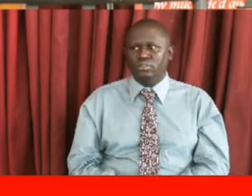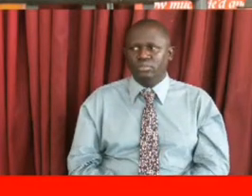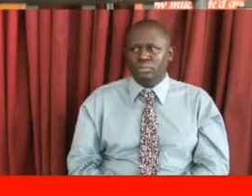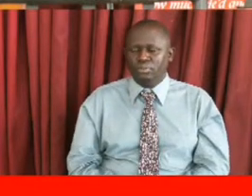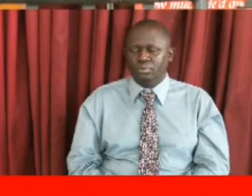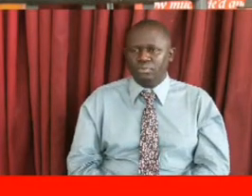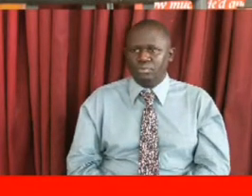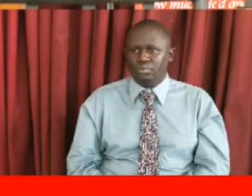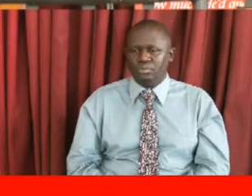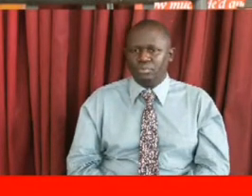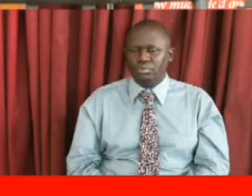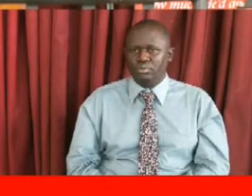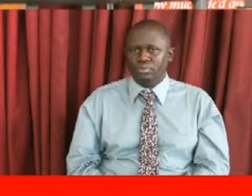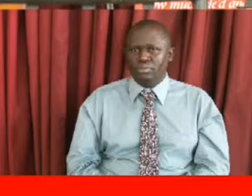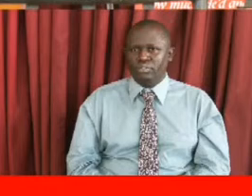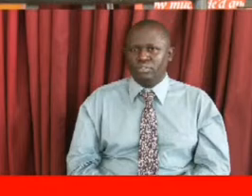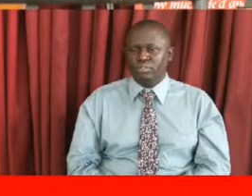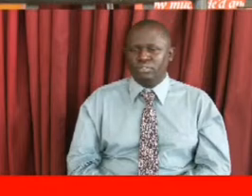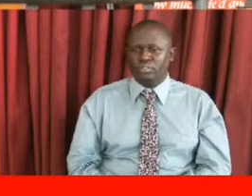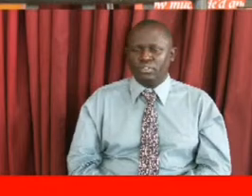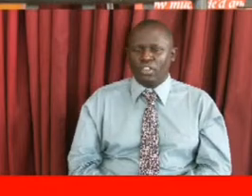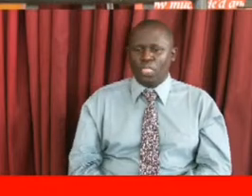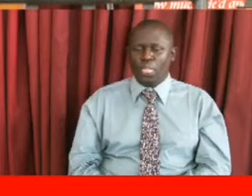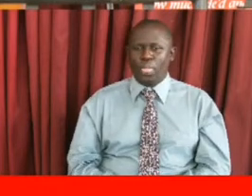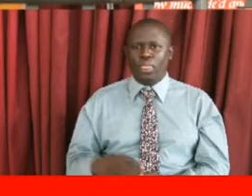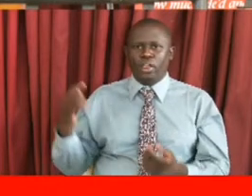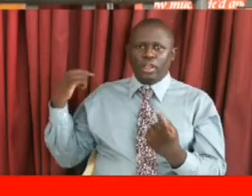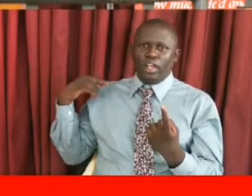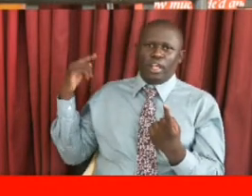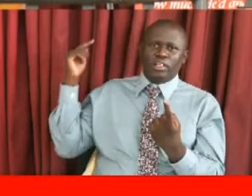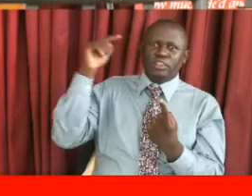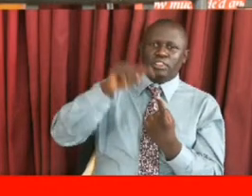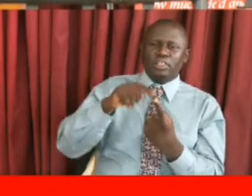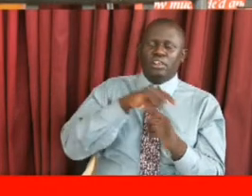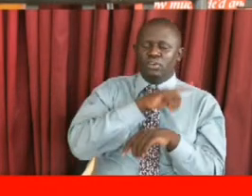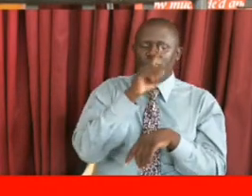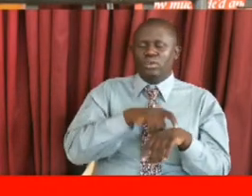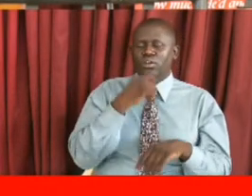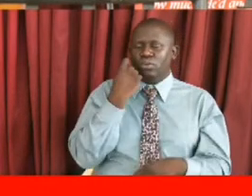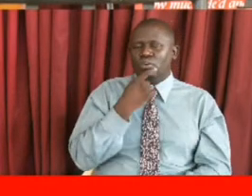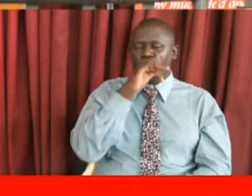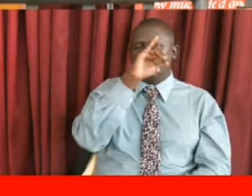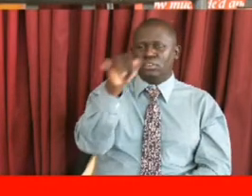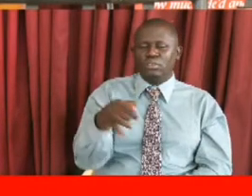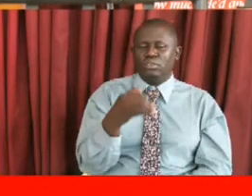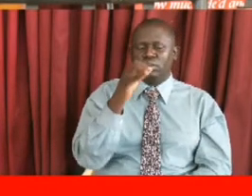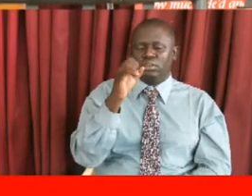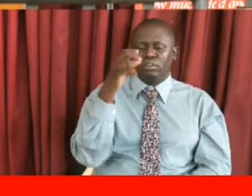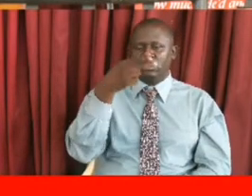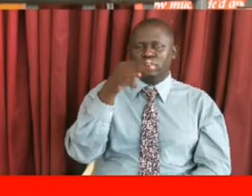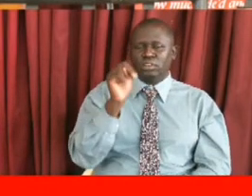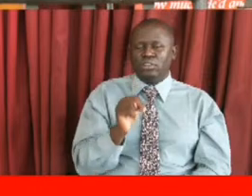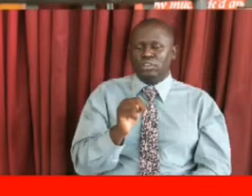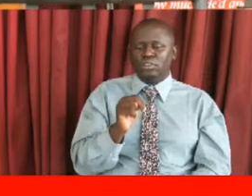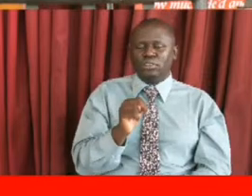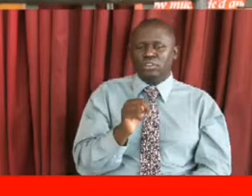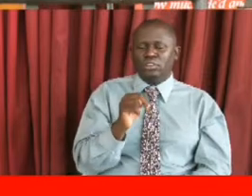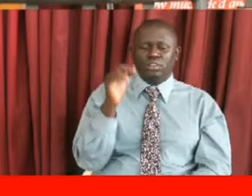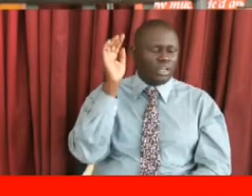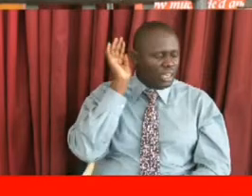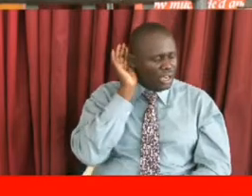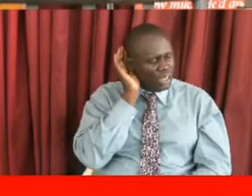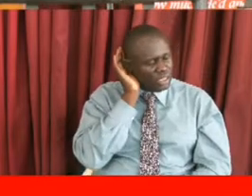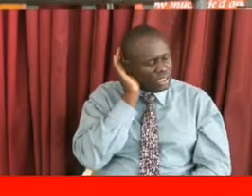your and this and John heard the voices so John also had the